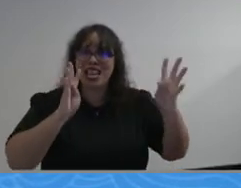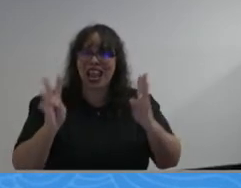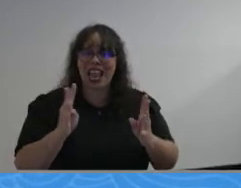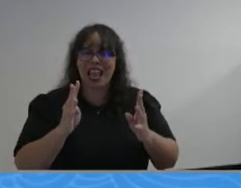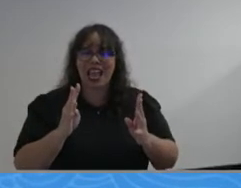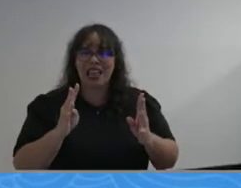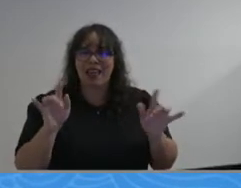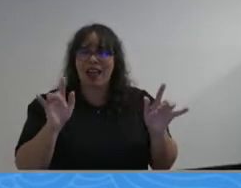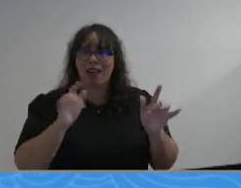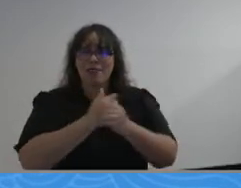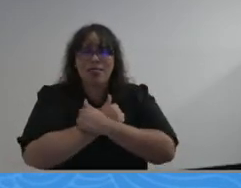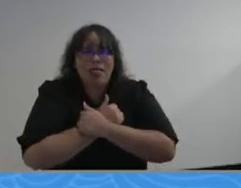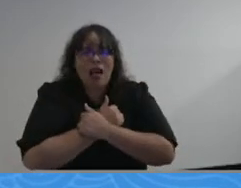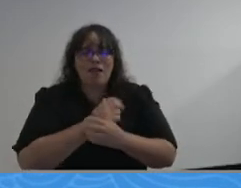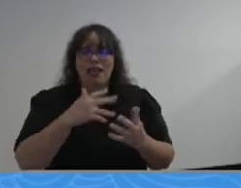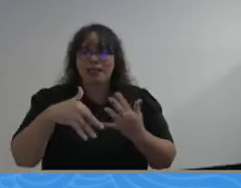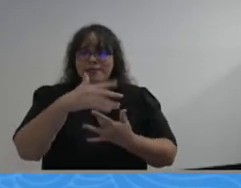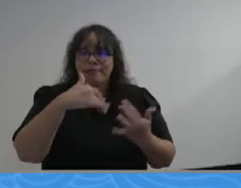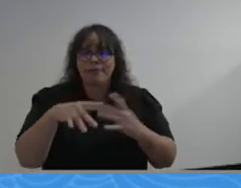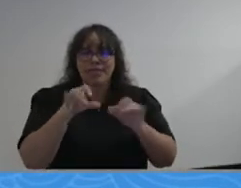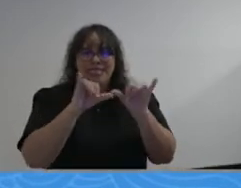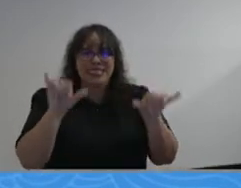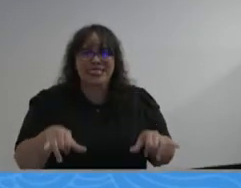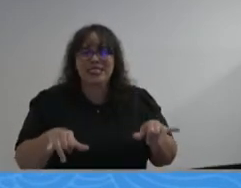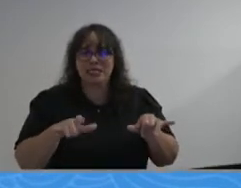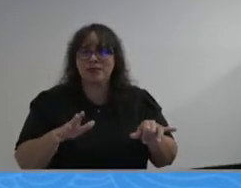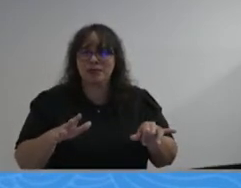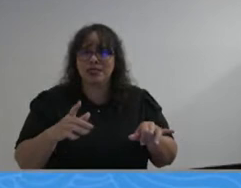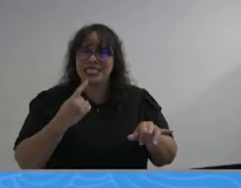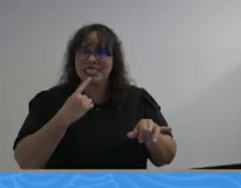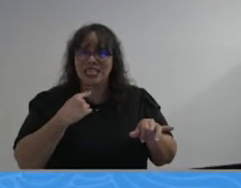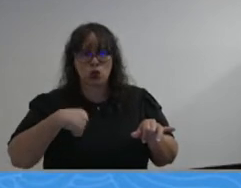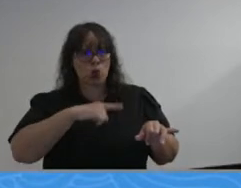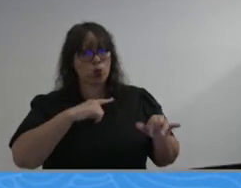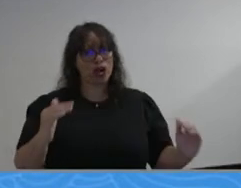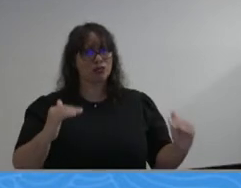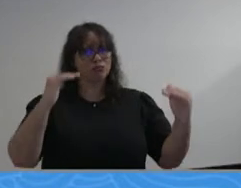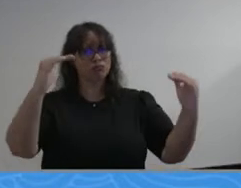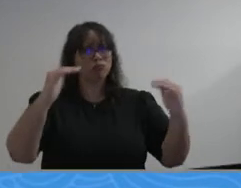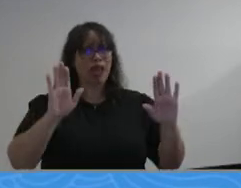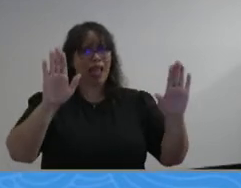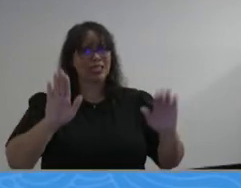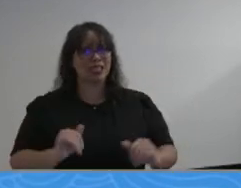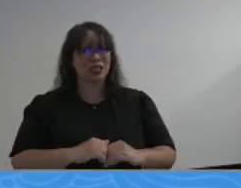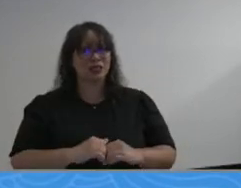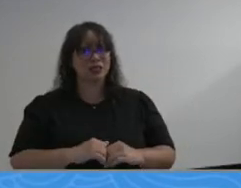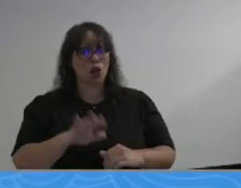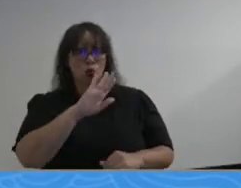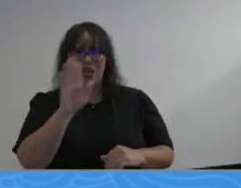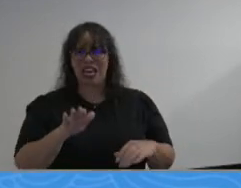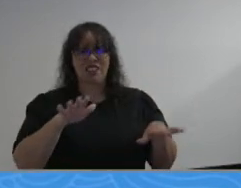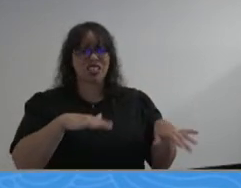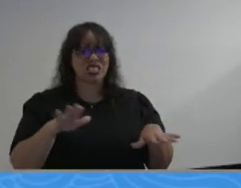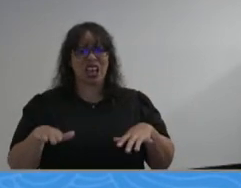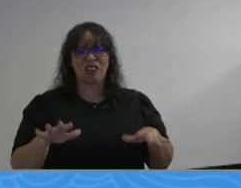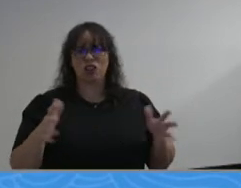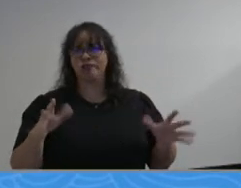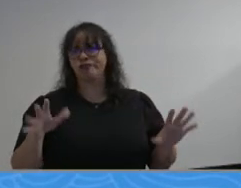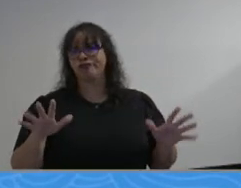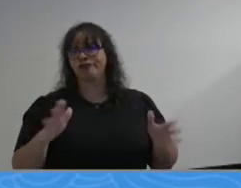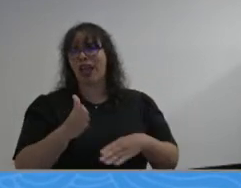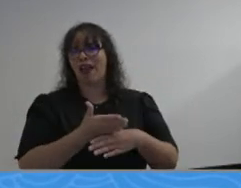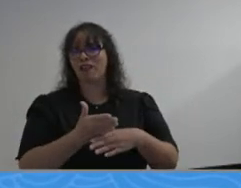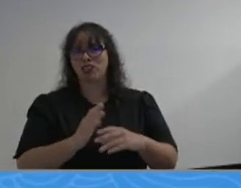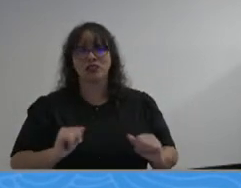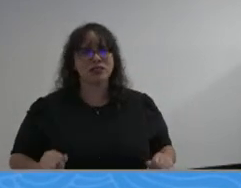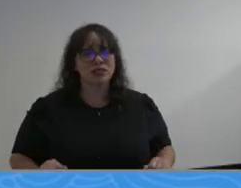loving ecosystem in your respective homes that says we're going to uphold excellence. We're going to make sure that we never settle for mediocrity for our young people. We're never